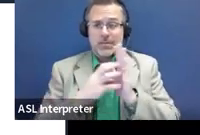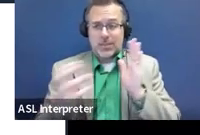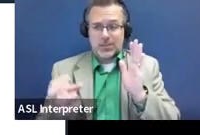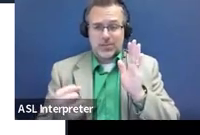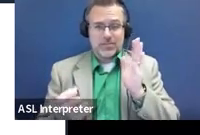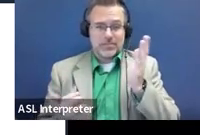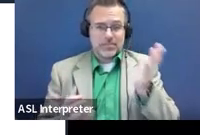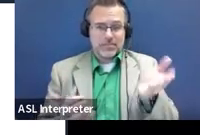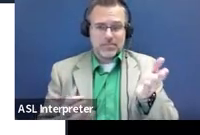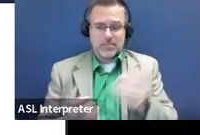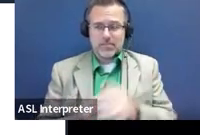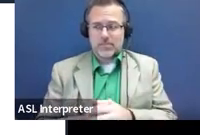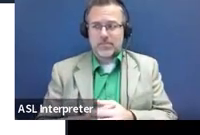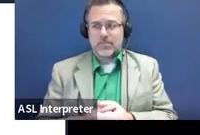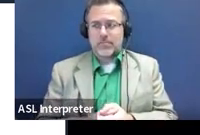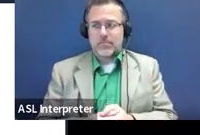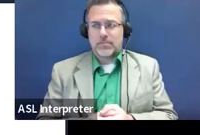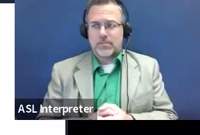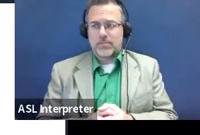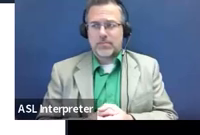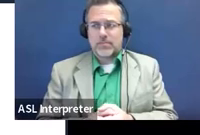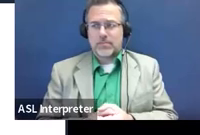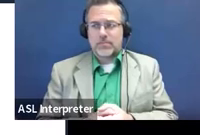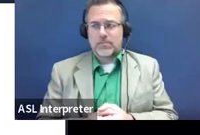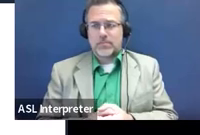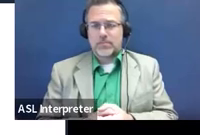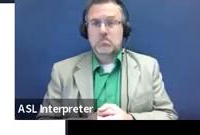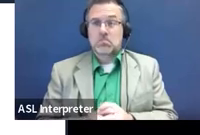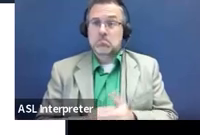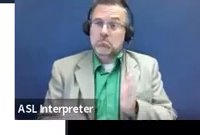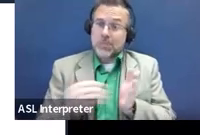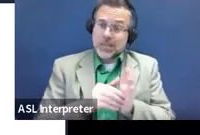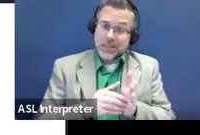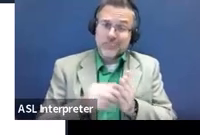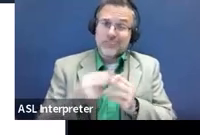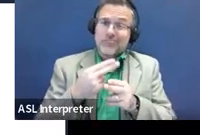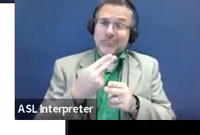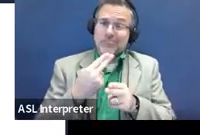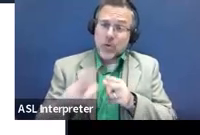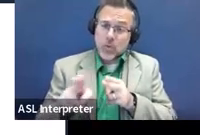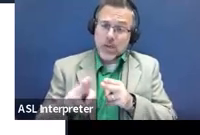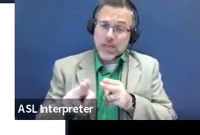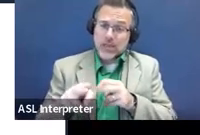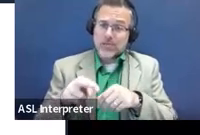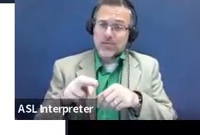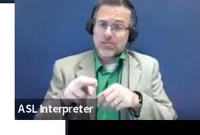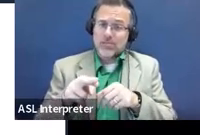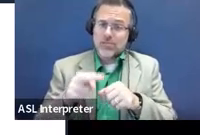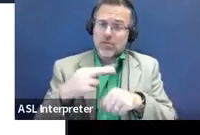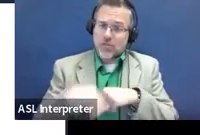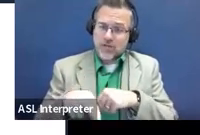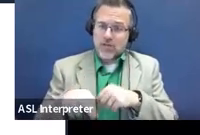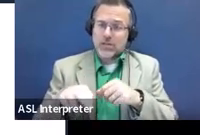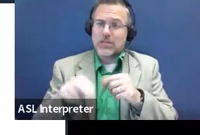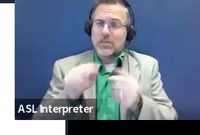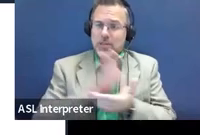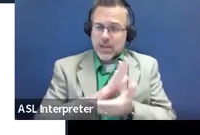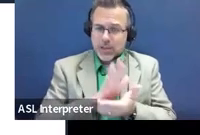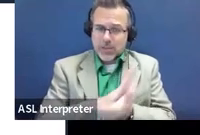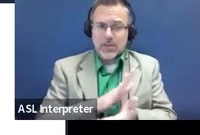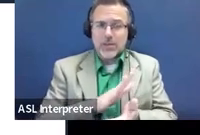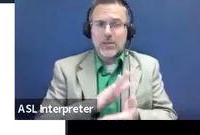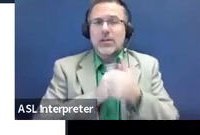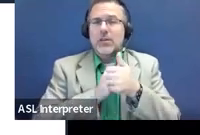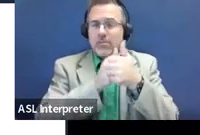we break up these quick reference documents, and this one's a checklist. So compliance and best